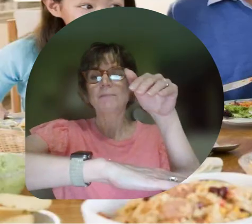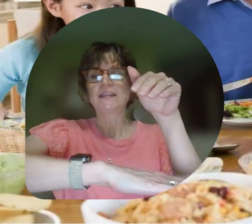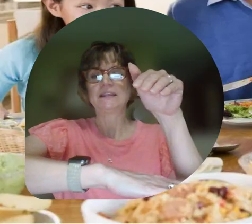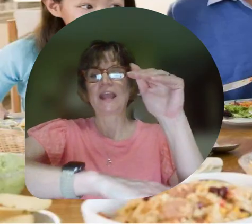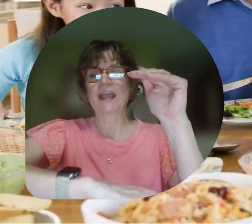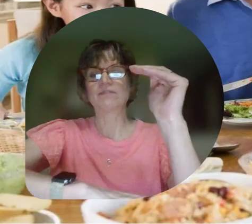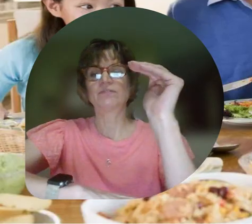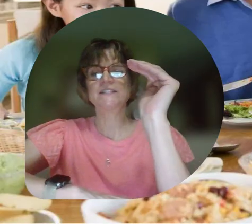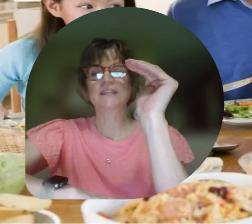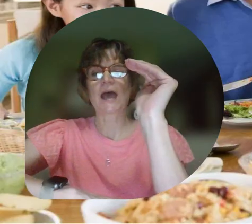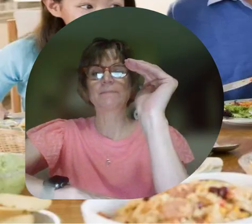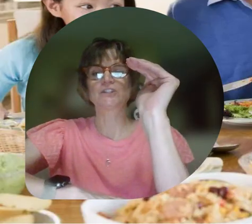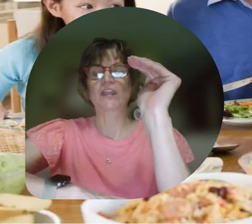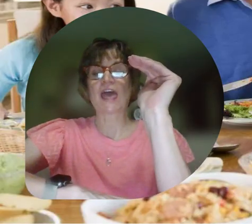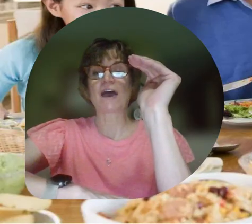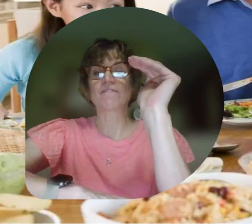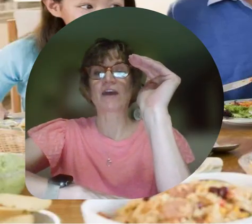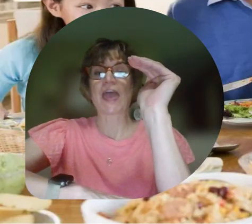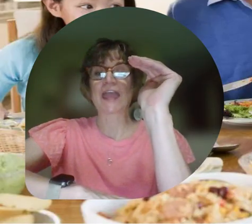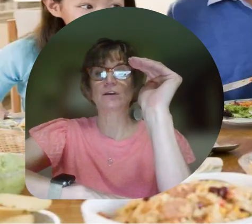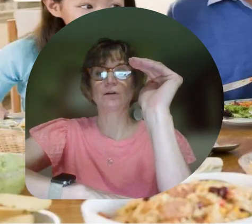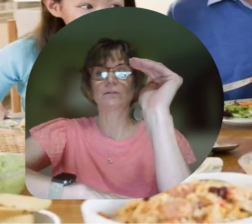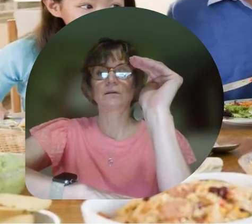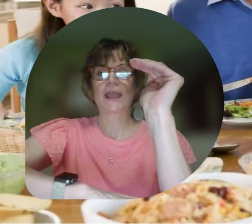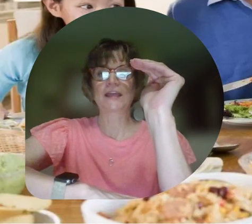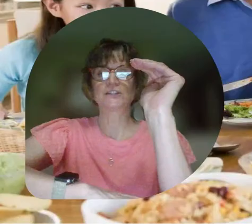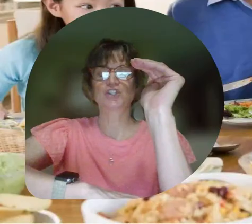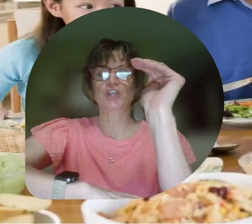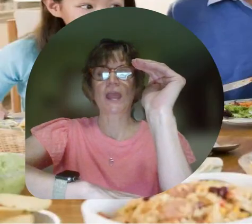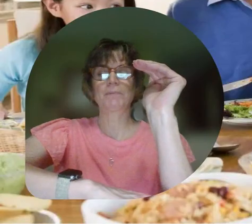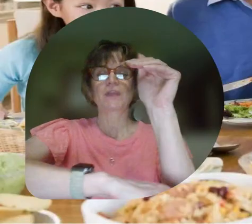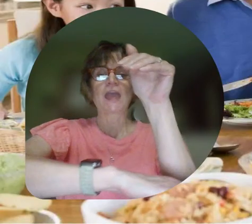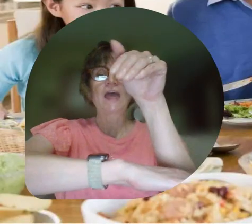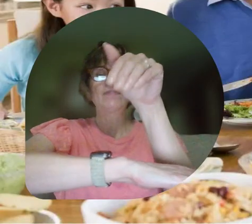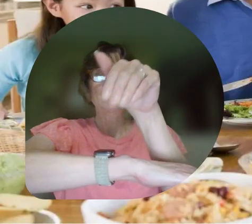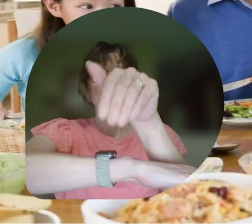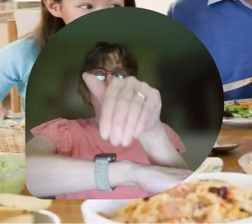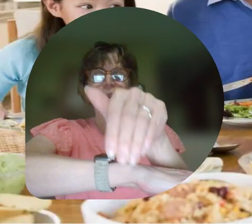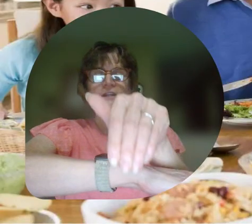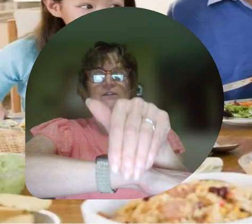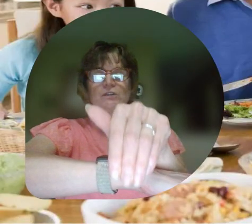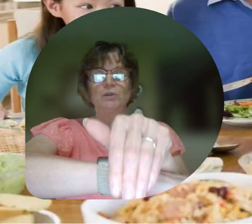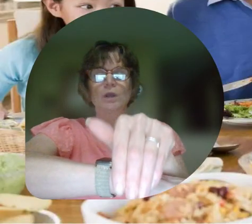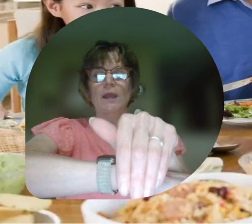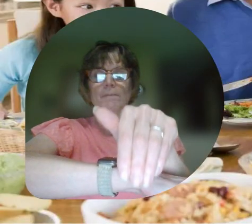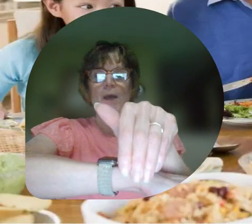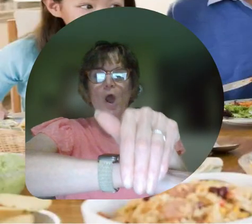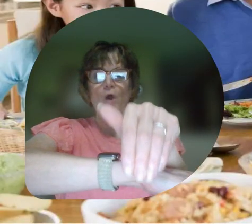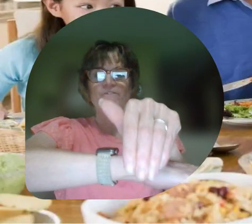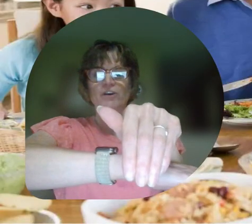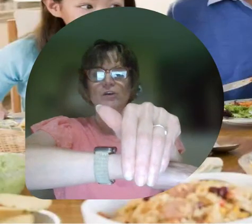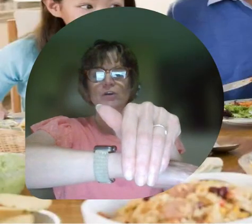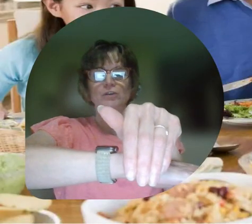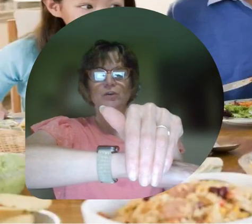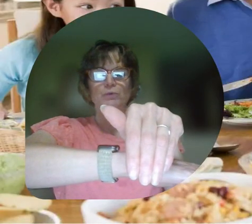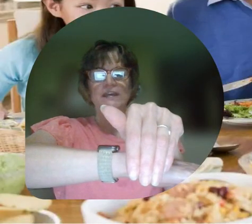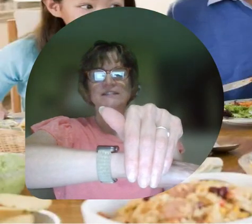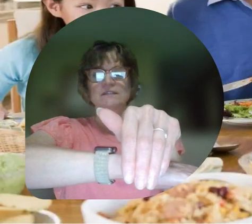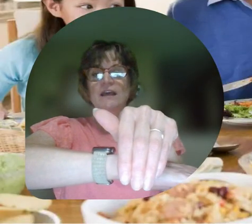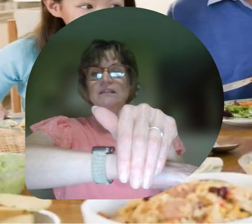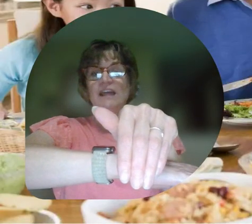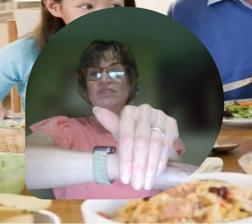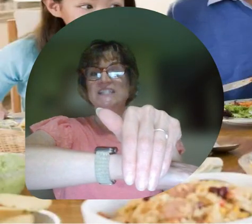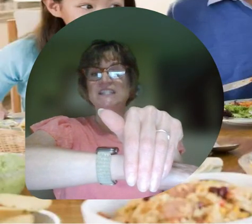your dominant hand, this time it's going to have an angle hand shape, and then you're going to come over your